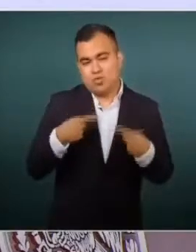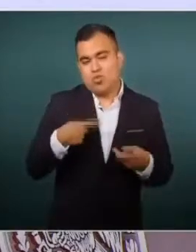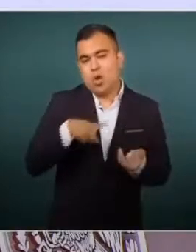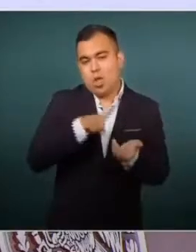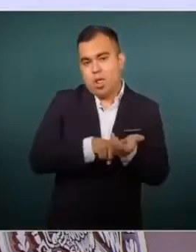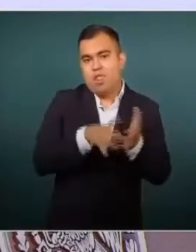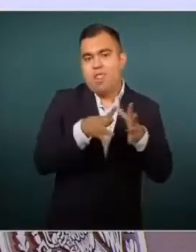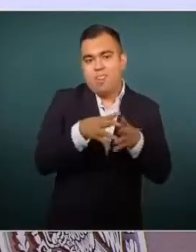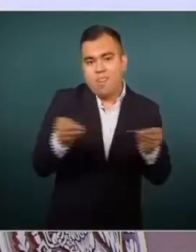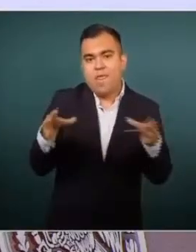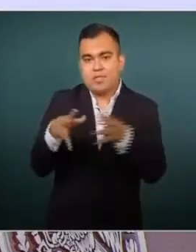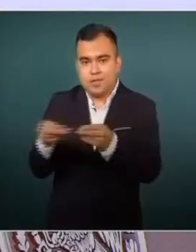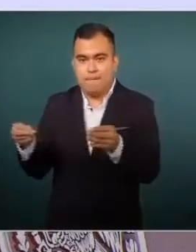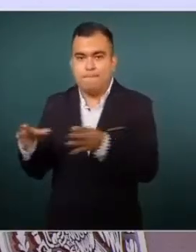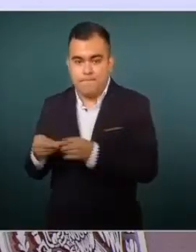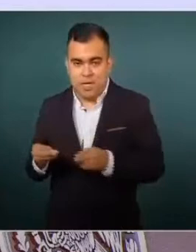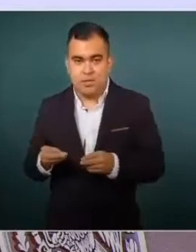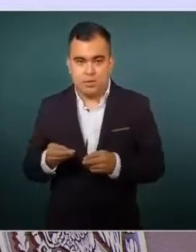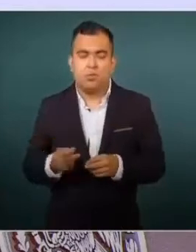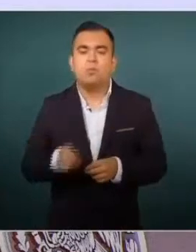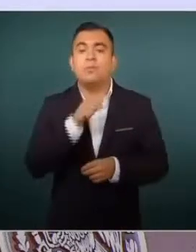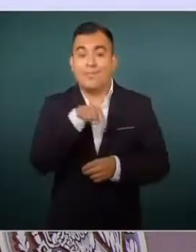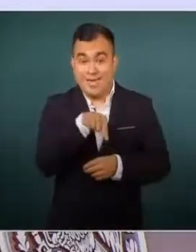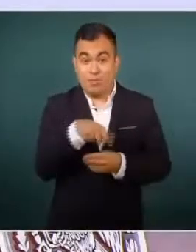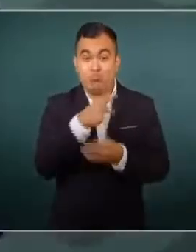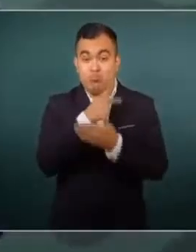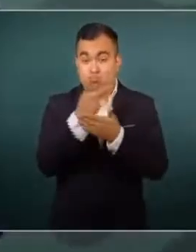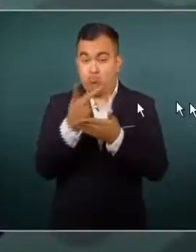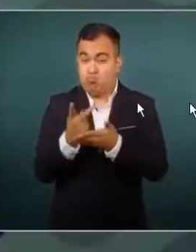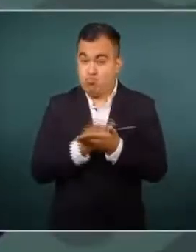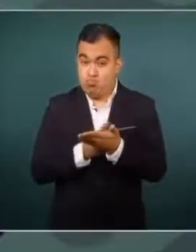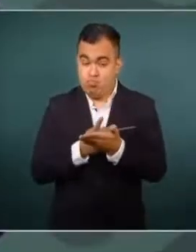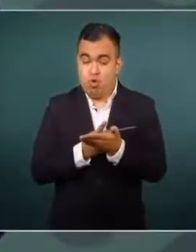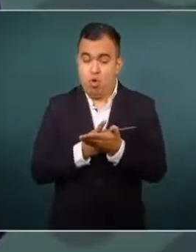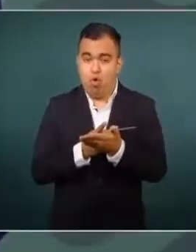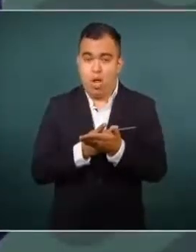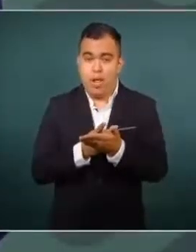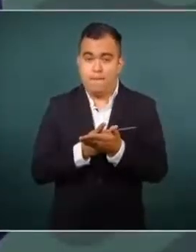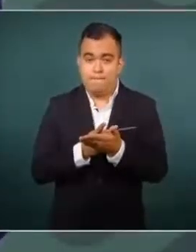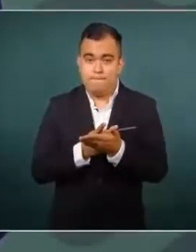disappeared. Es un programa,